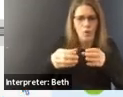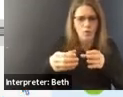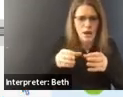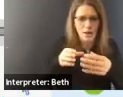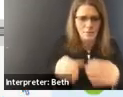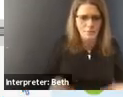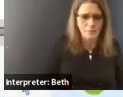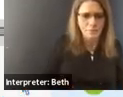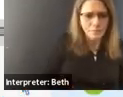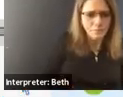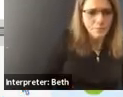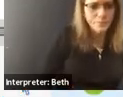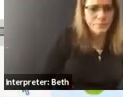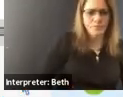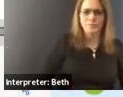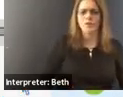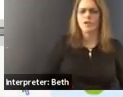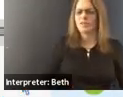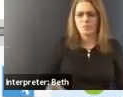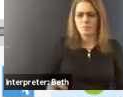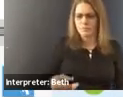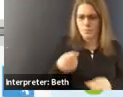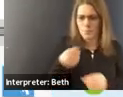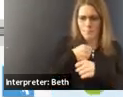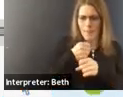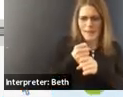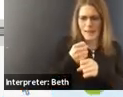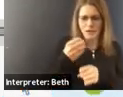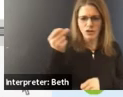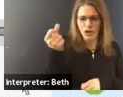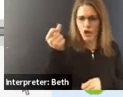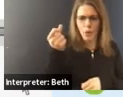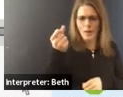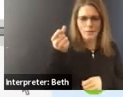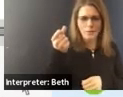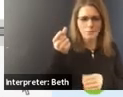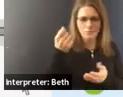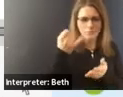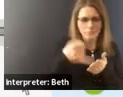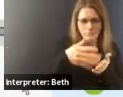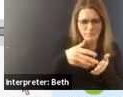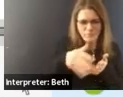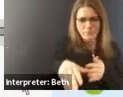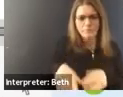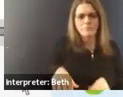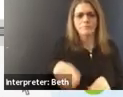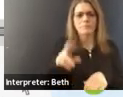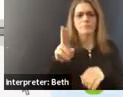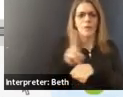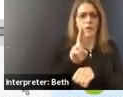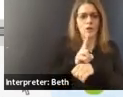quick little dirty sketch. I'll use a line.